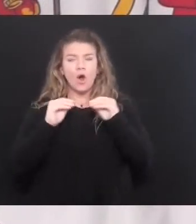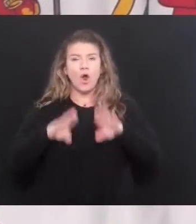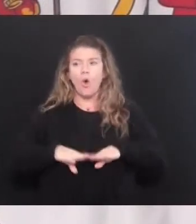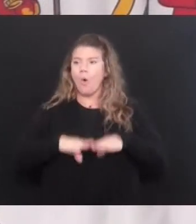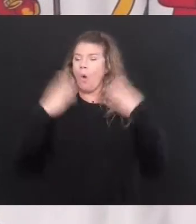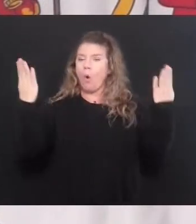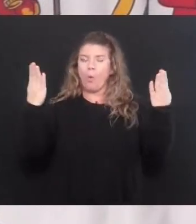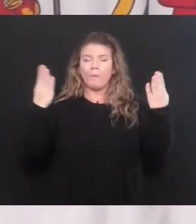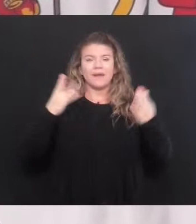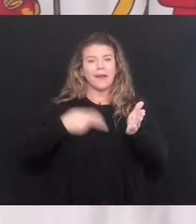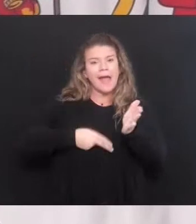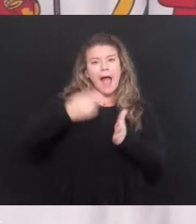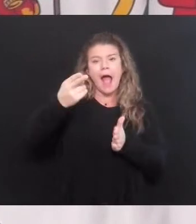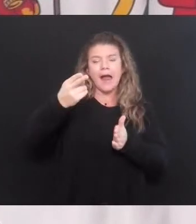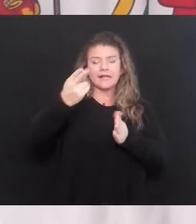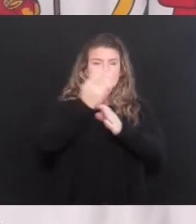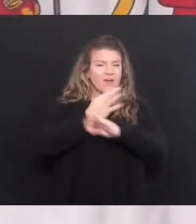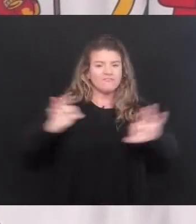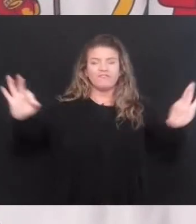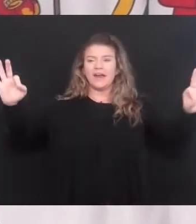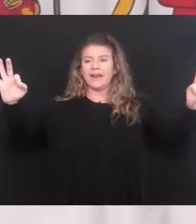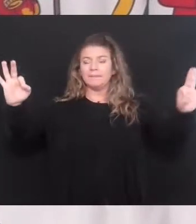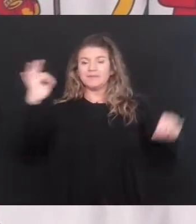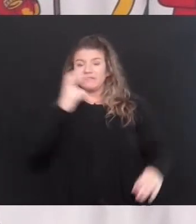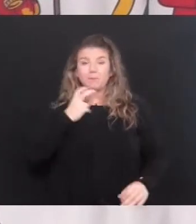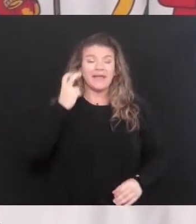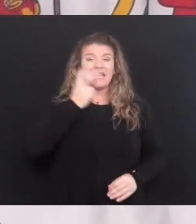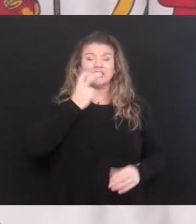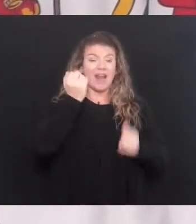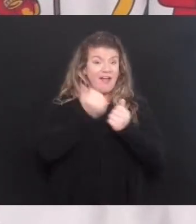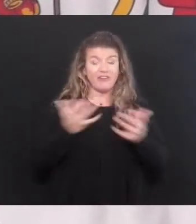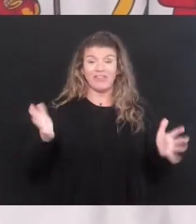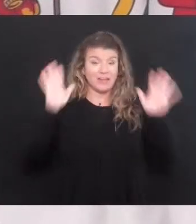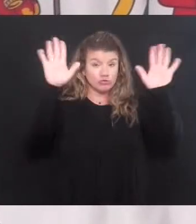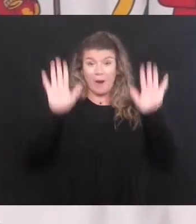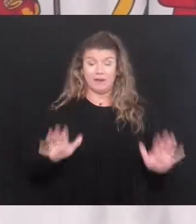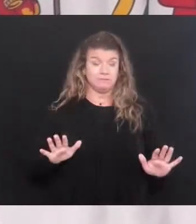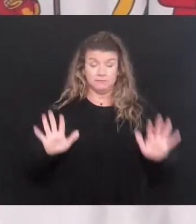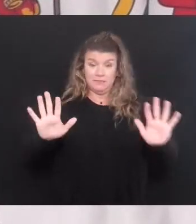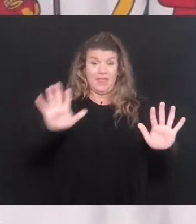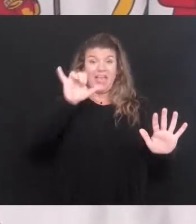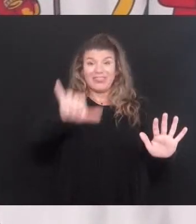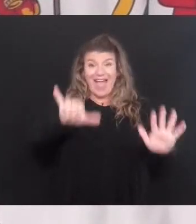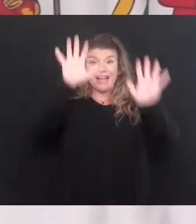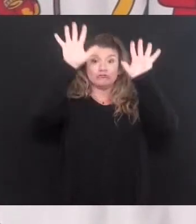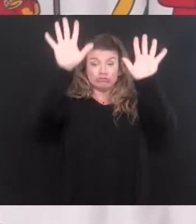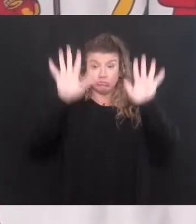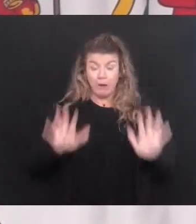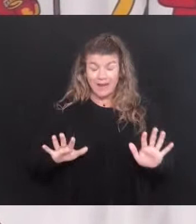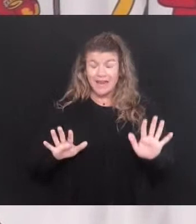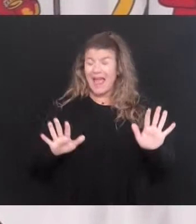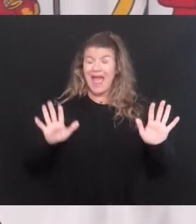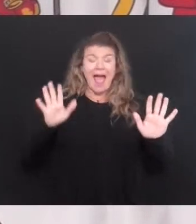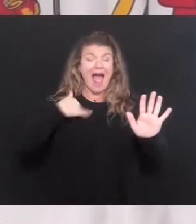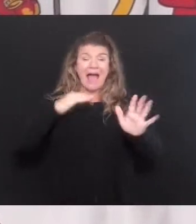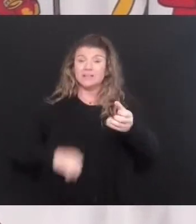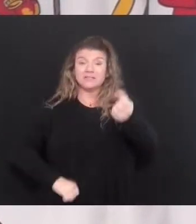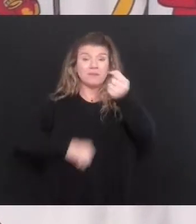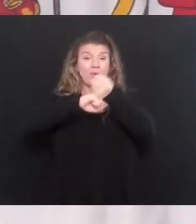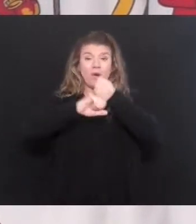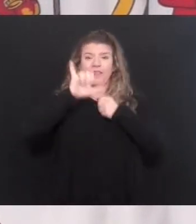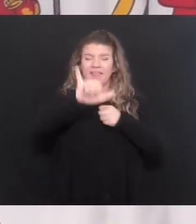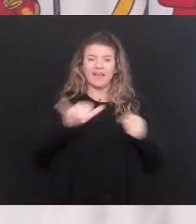transparency, our freedoms of speech and everything is great. That's just great. I am there